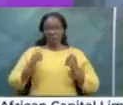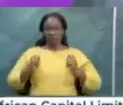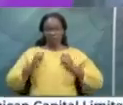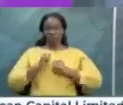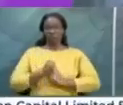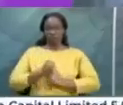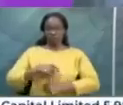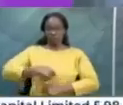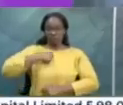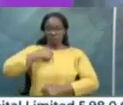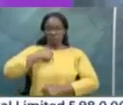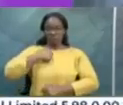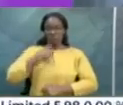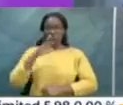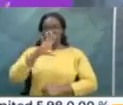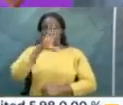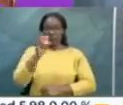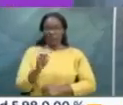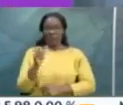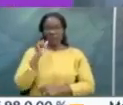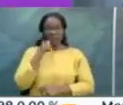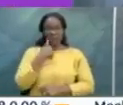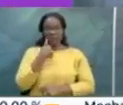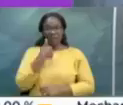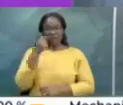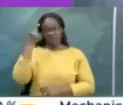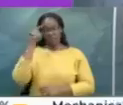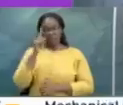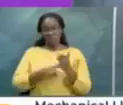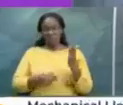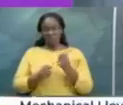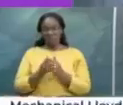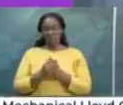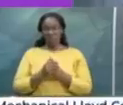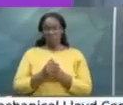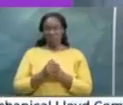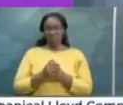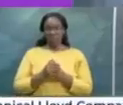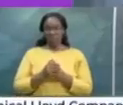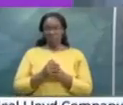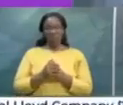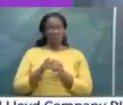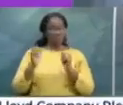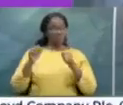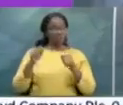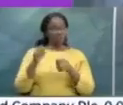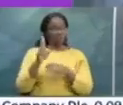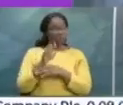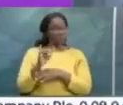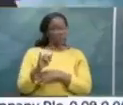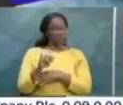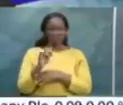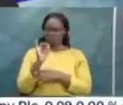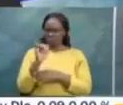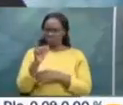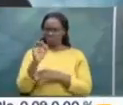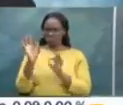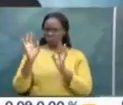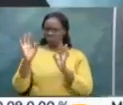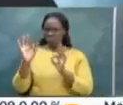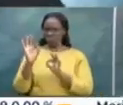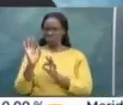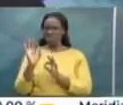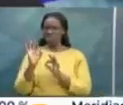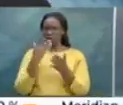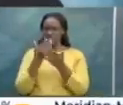see the African design. It's really nice. What are your thoughts about the video jackets? Do you like them? Is this something you'd wear? Oh yes, I mean they're really cool. Until we